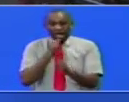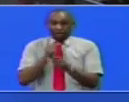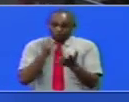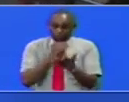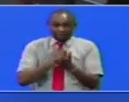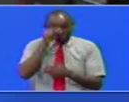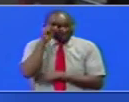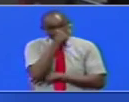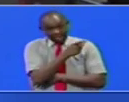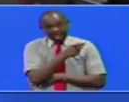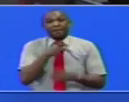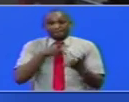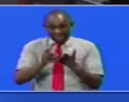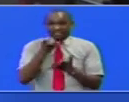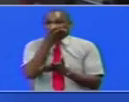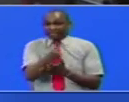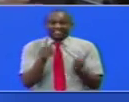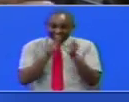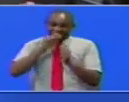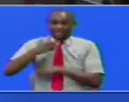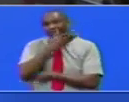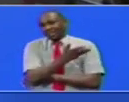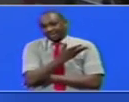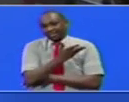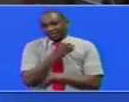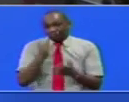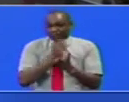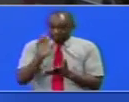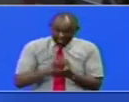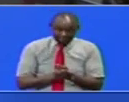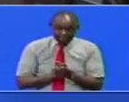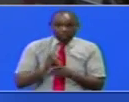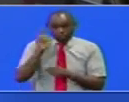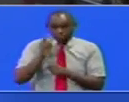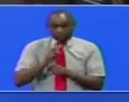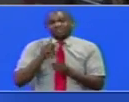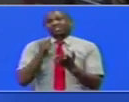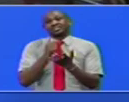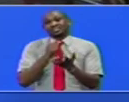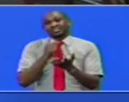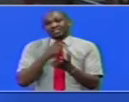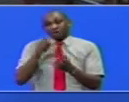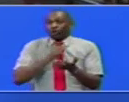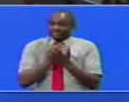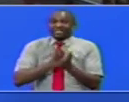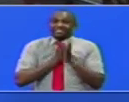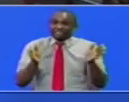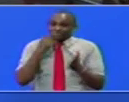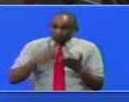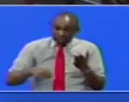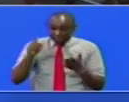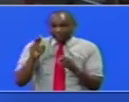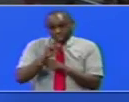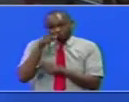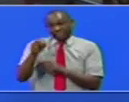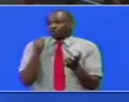Mombasa which were paid for one full year 10 million shillings for the use of the National Audit Office, but then the Auditor General did not make